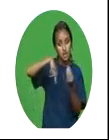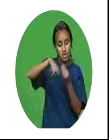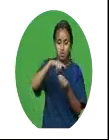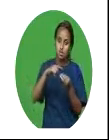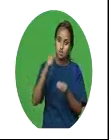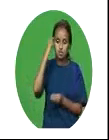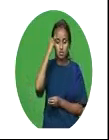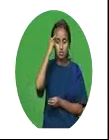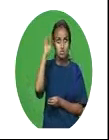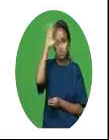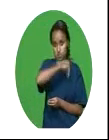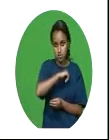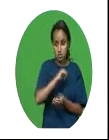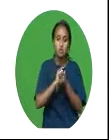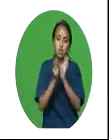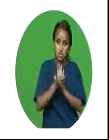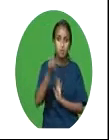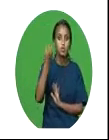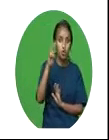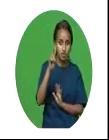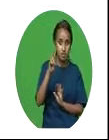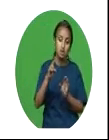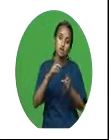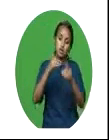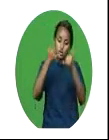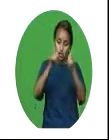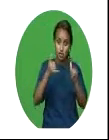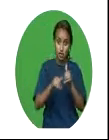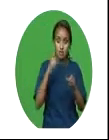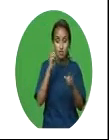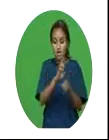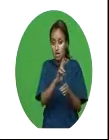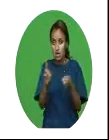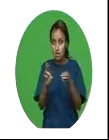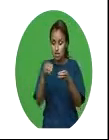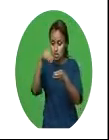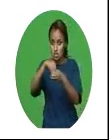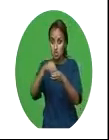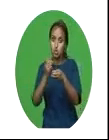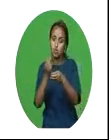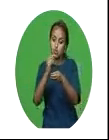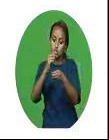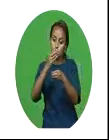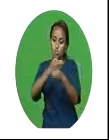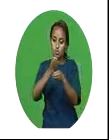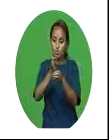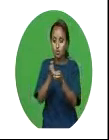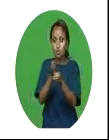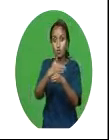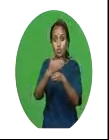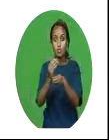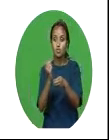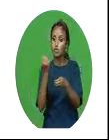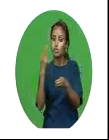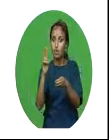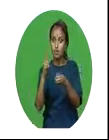considered, say 12. Divide the right section view of the cylinder into 12 to get the 12